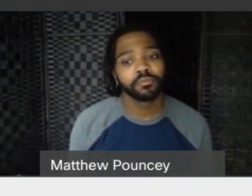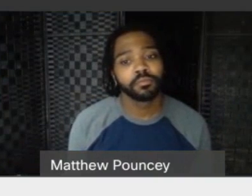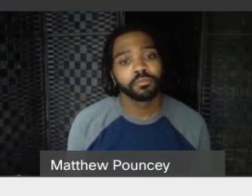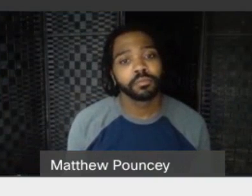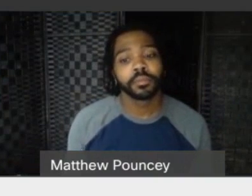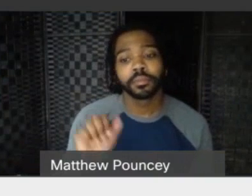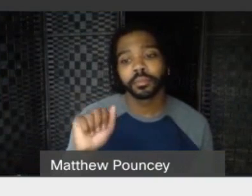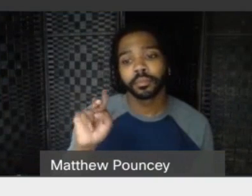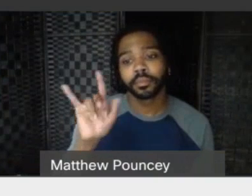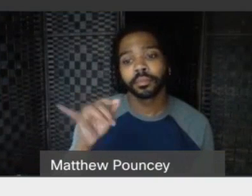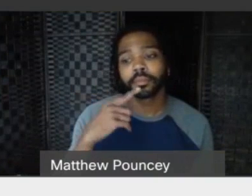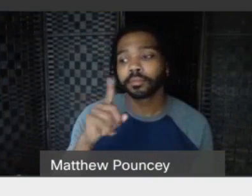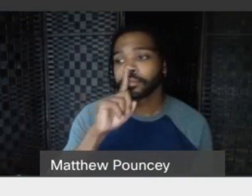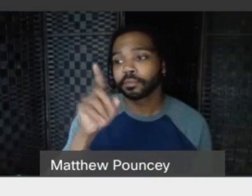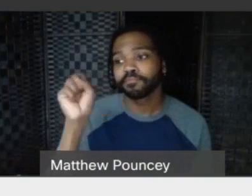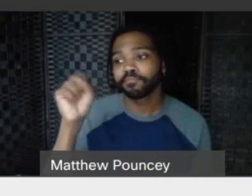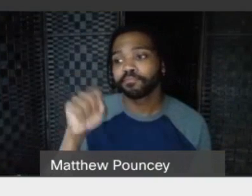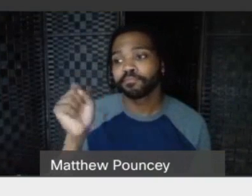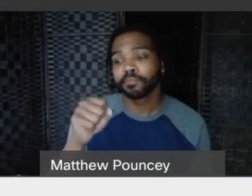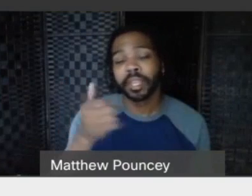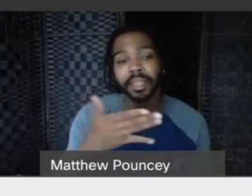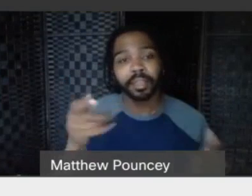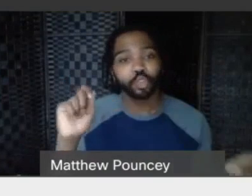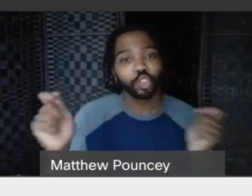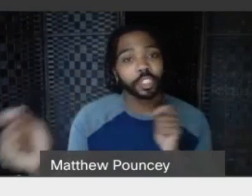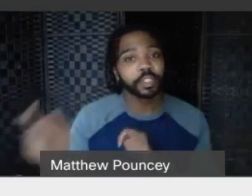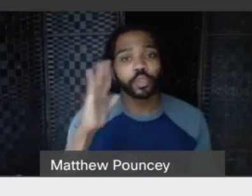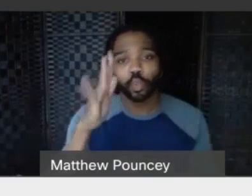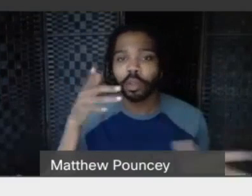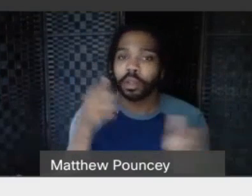Absolutely. As things change, people will be updated.